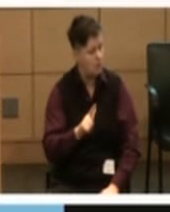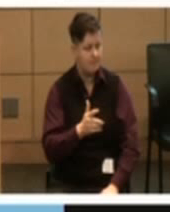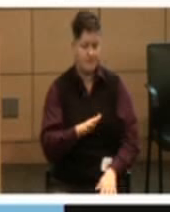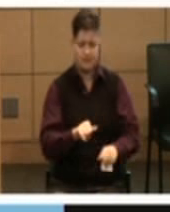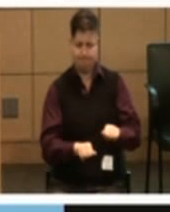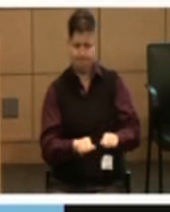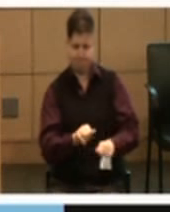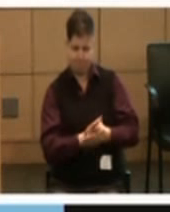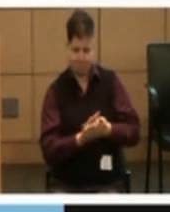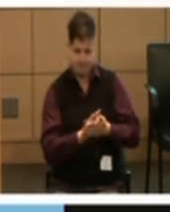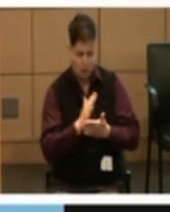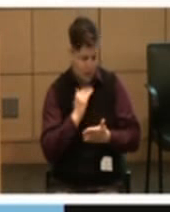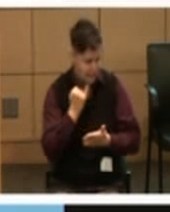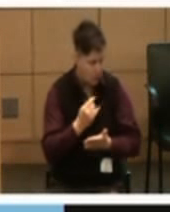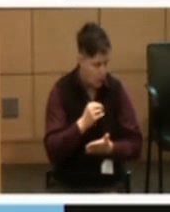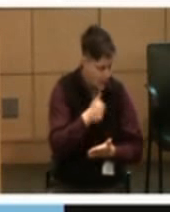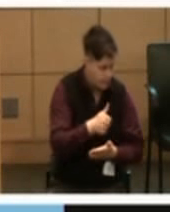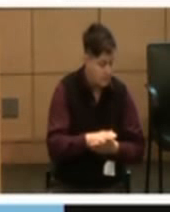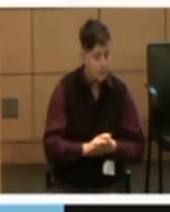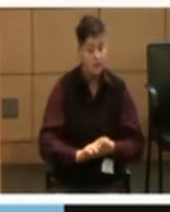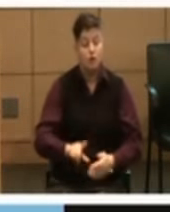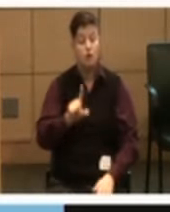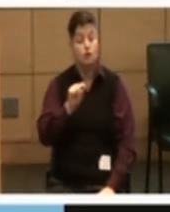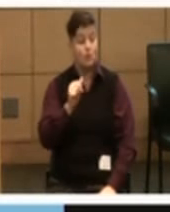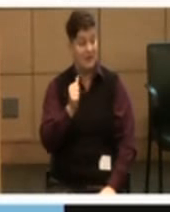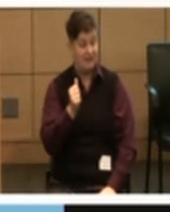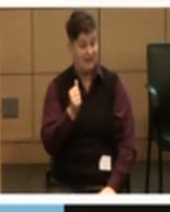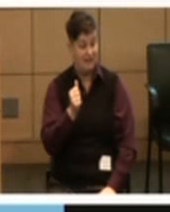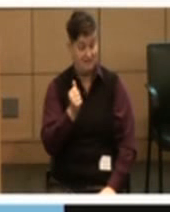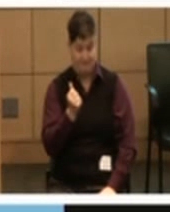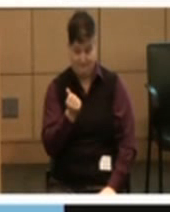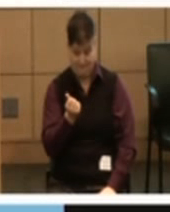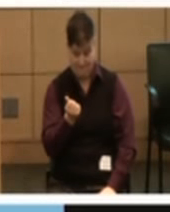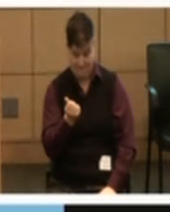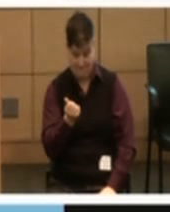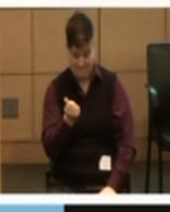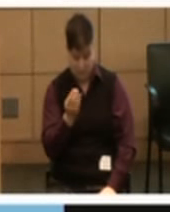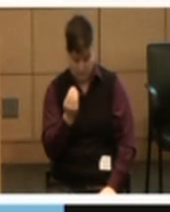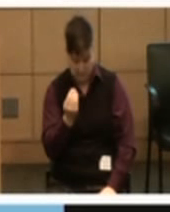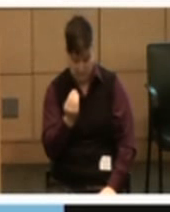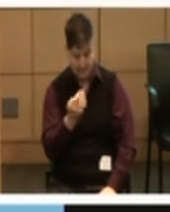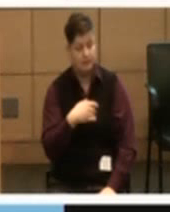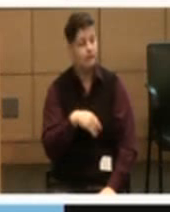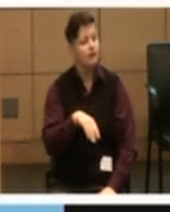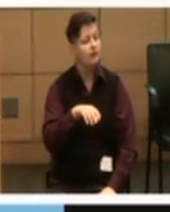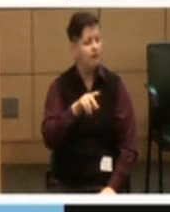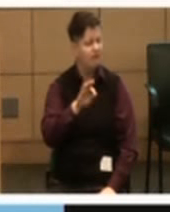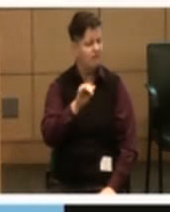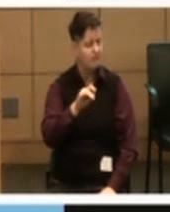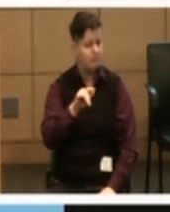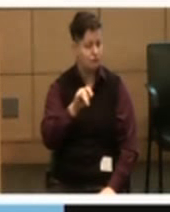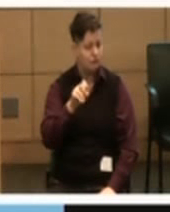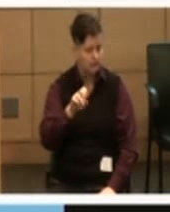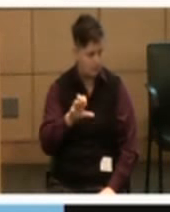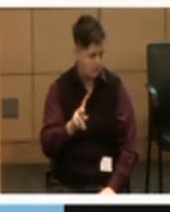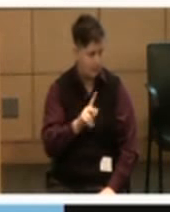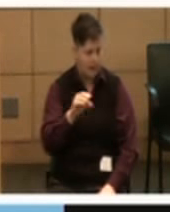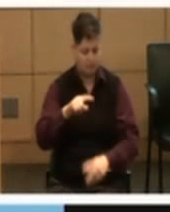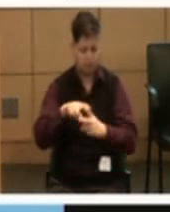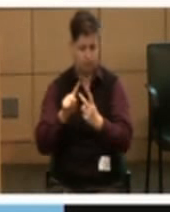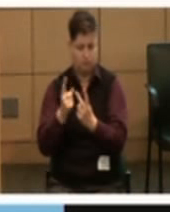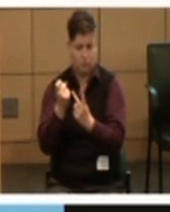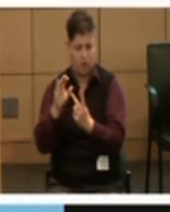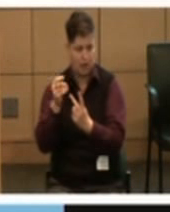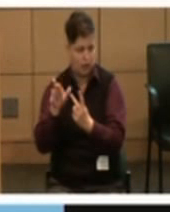in 2014, Fitzpatrick and colleagues reported that only 20% of early identified children were